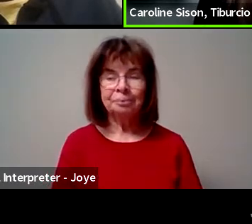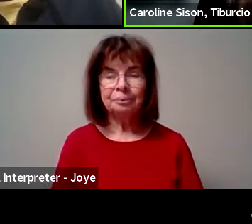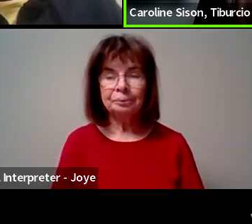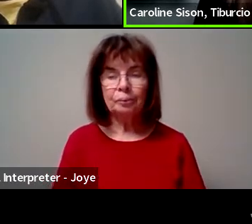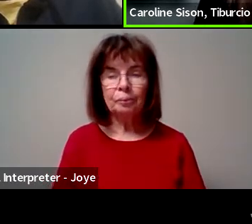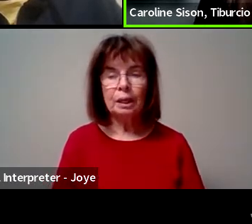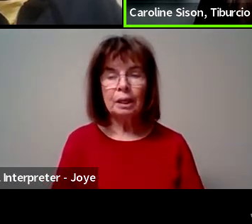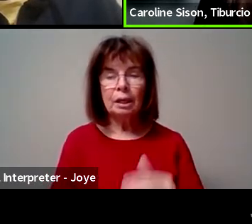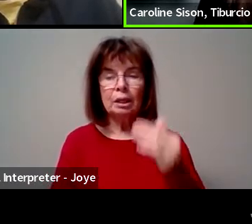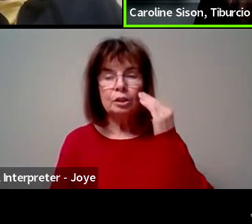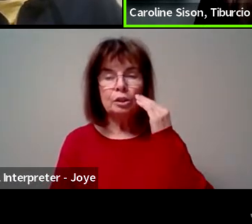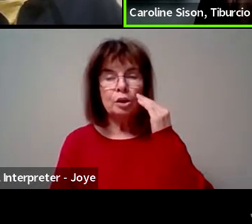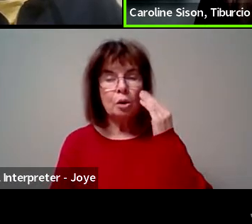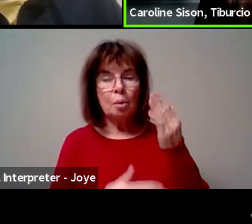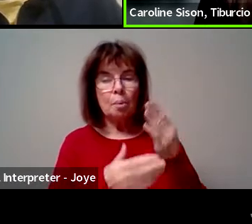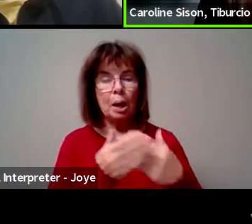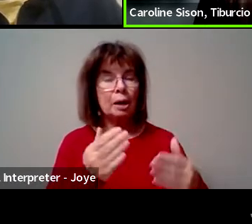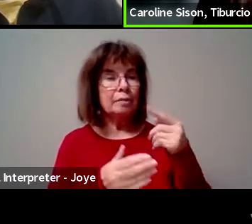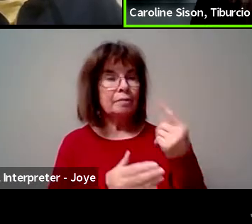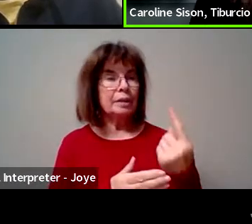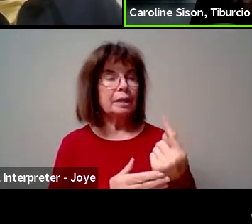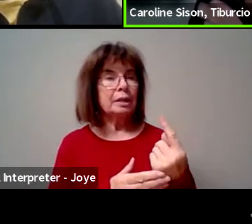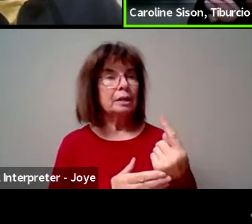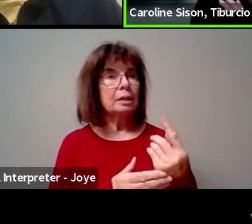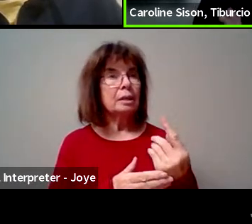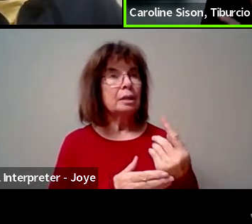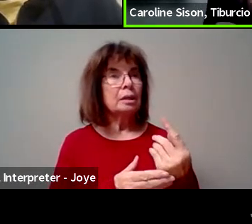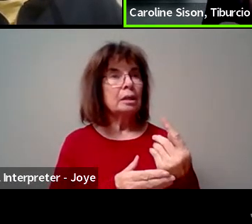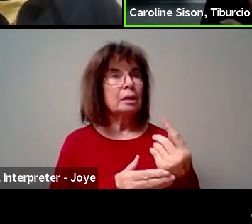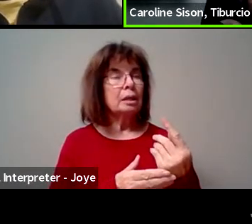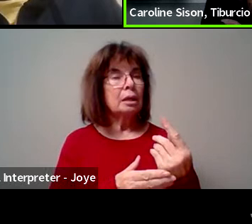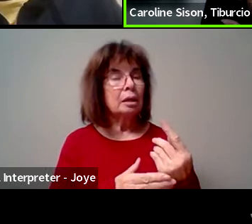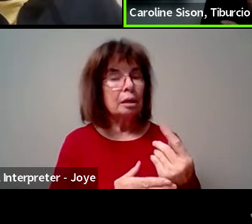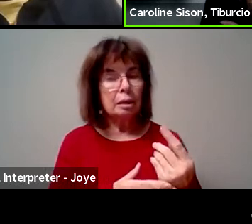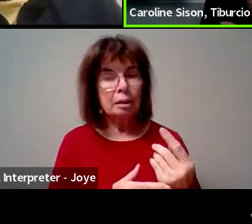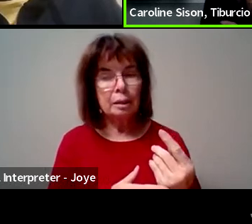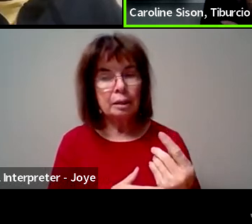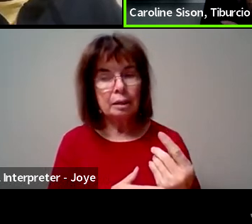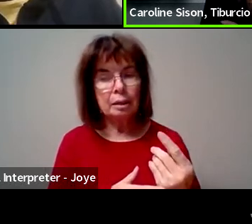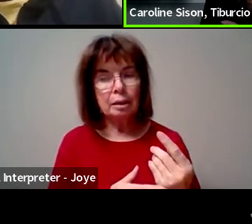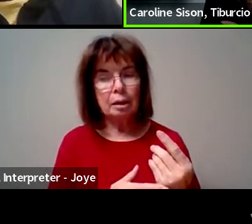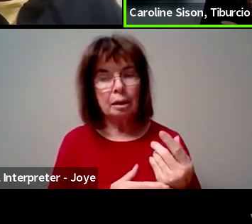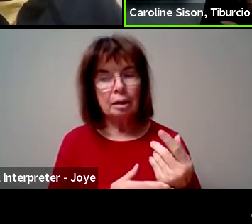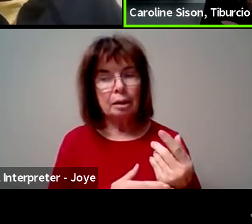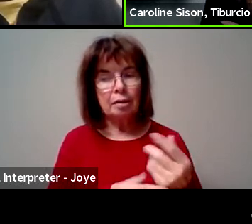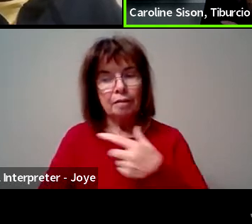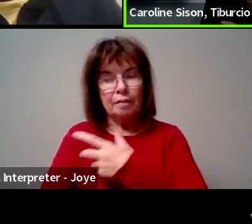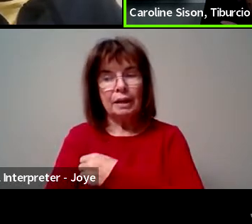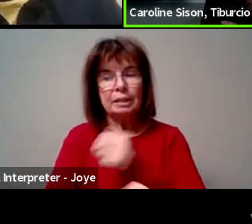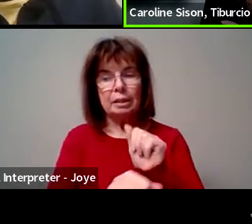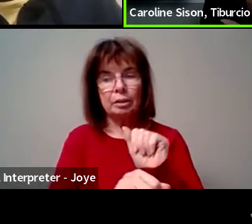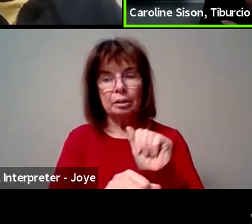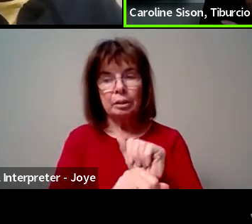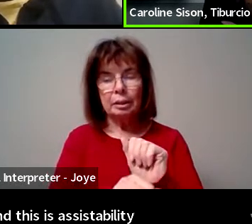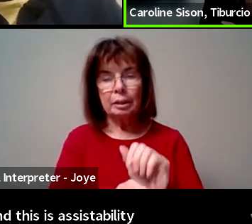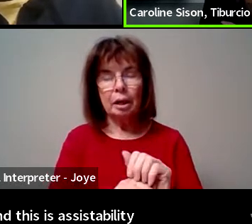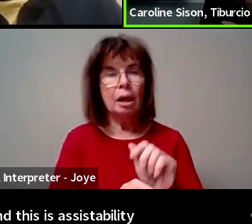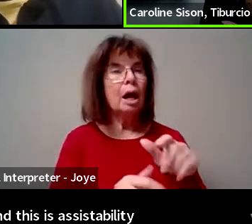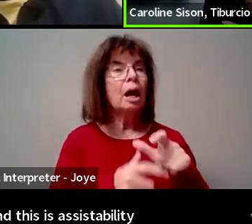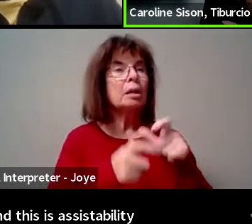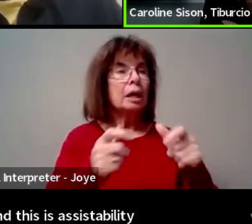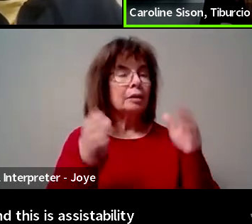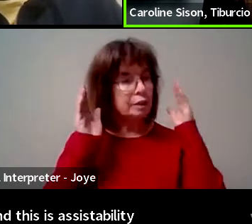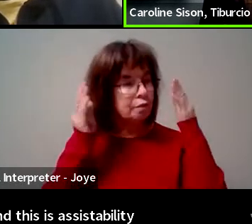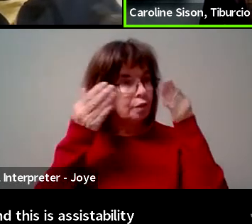You know, as part of the Vaccine Coalition work, a lot of it is focused on